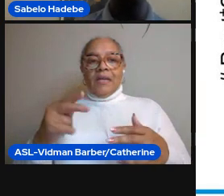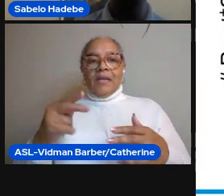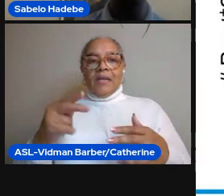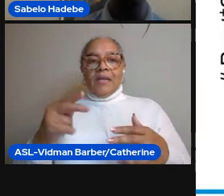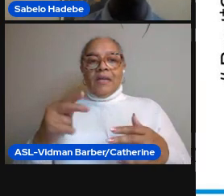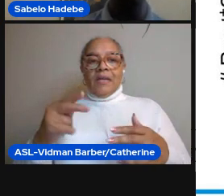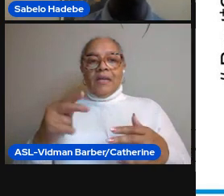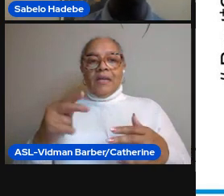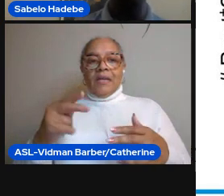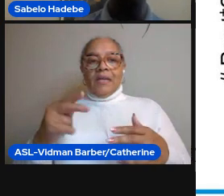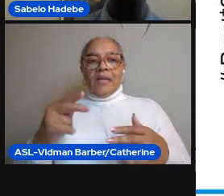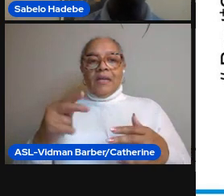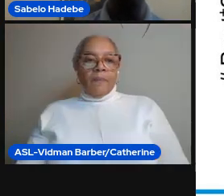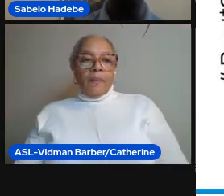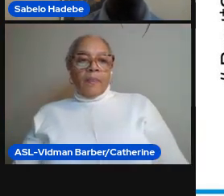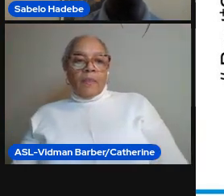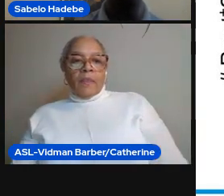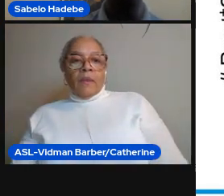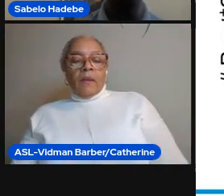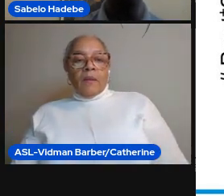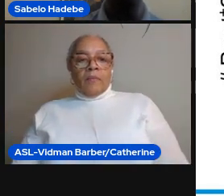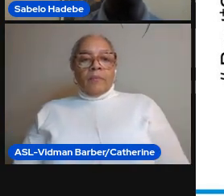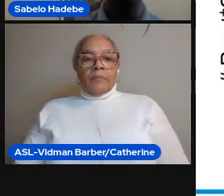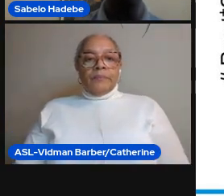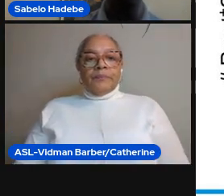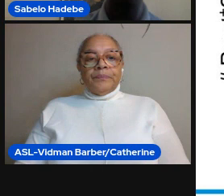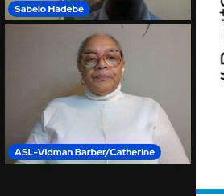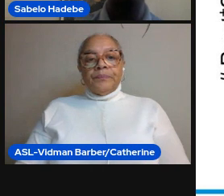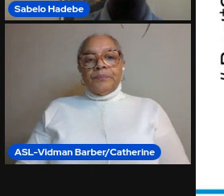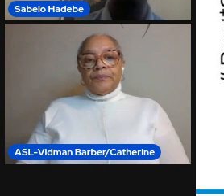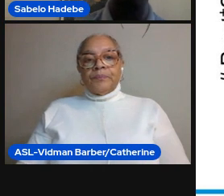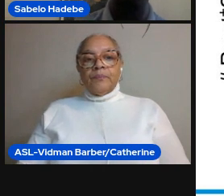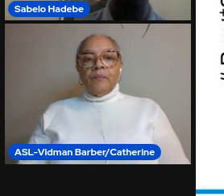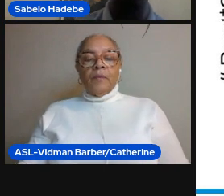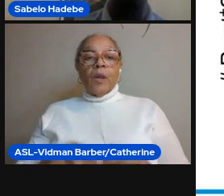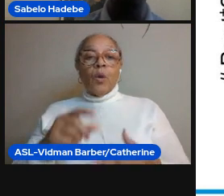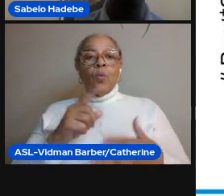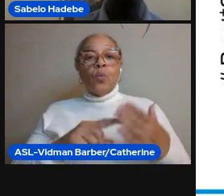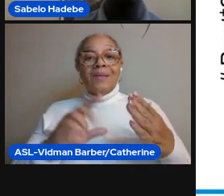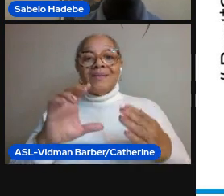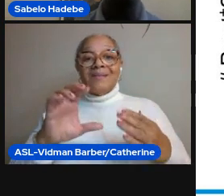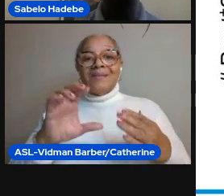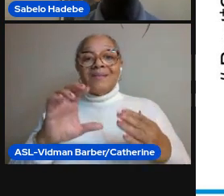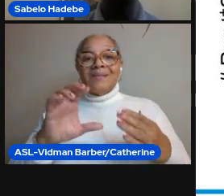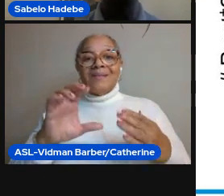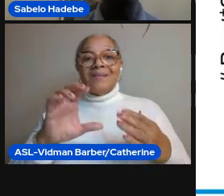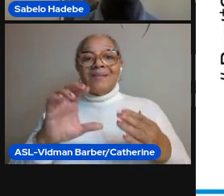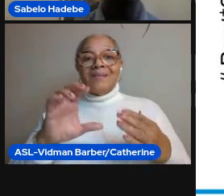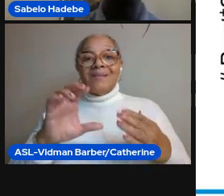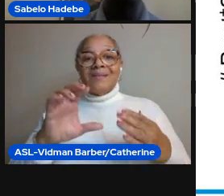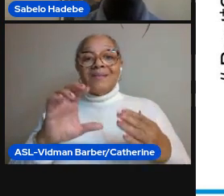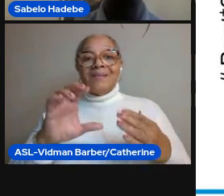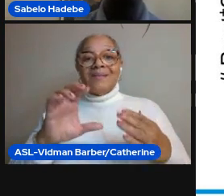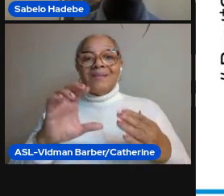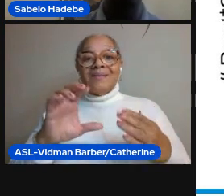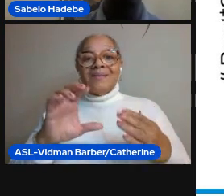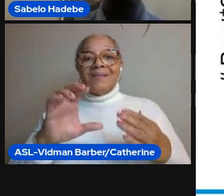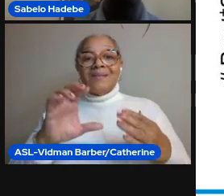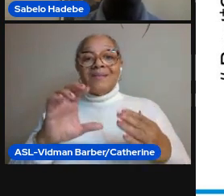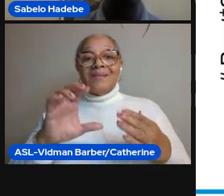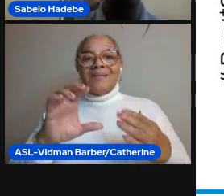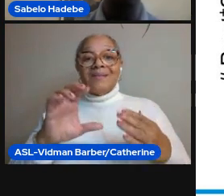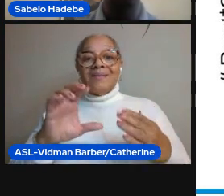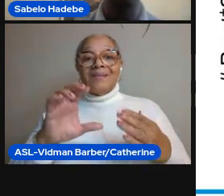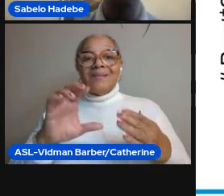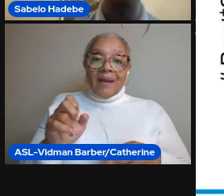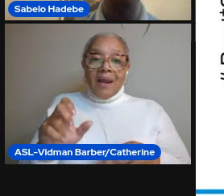So one of the things that we're also interested in was what are the cells that are actually producing these type 2 cytokines. And some of the things that we